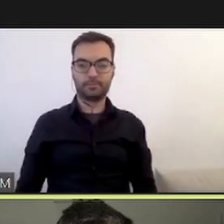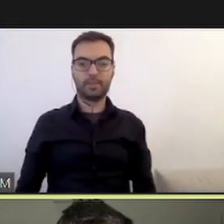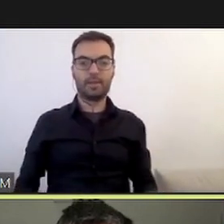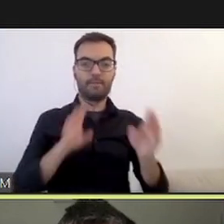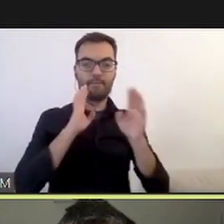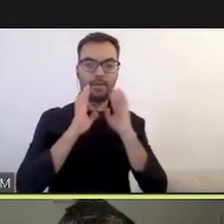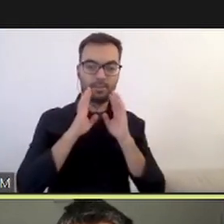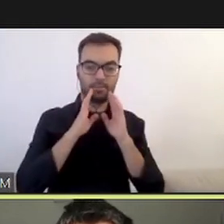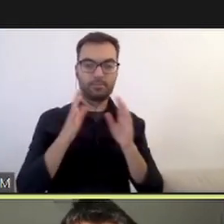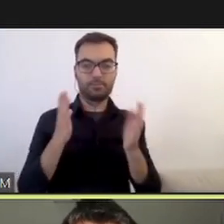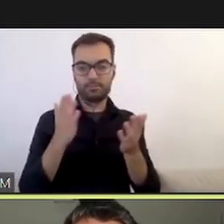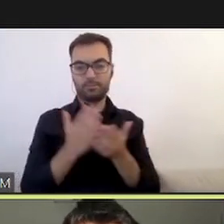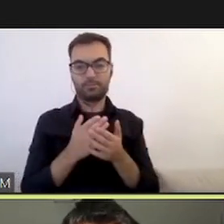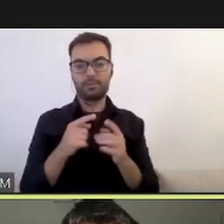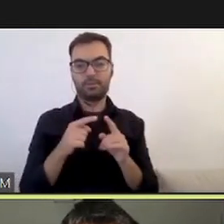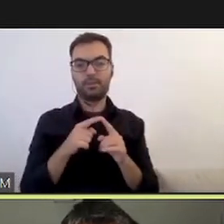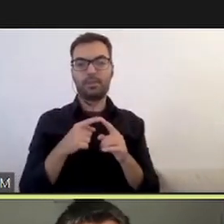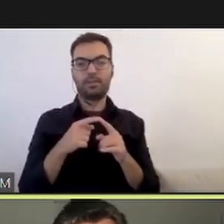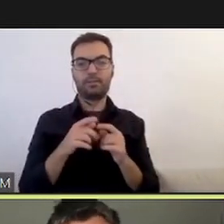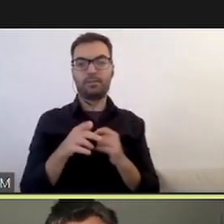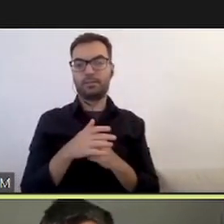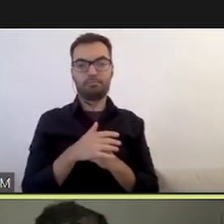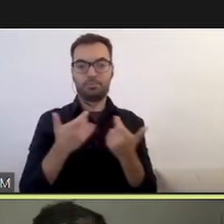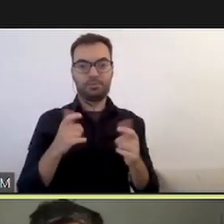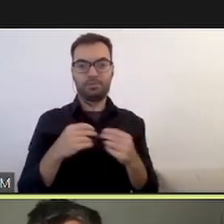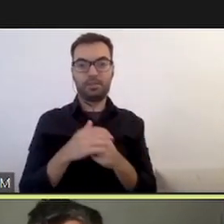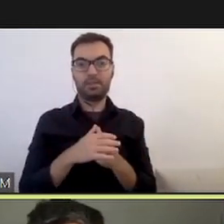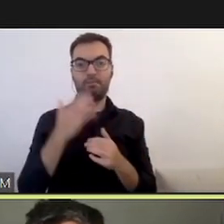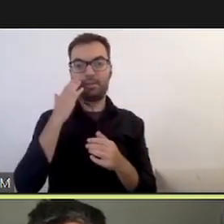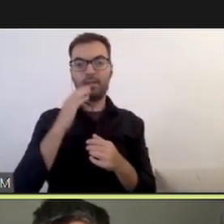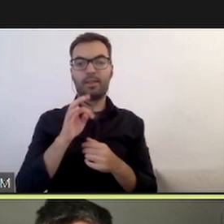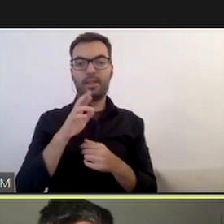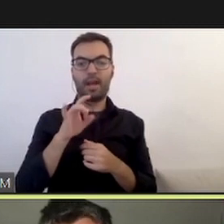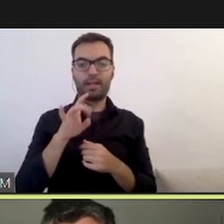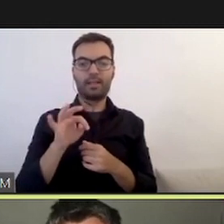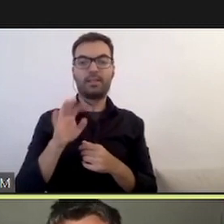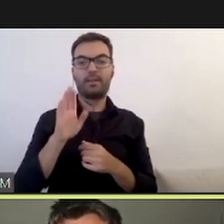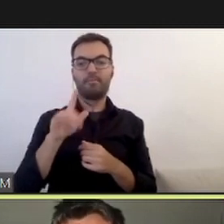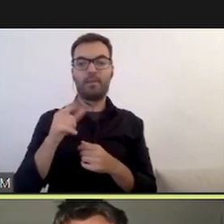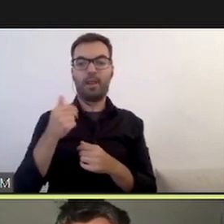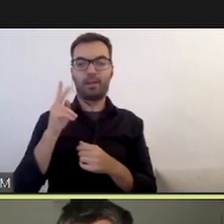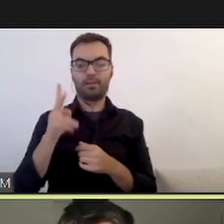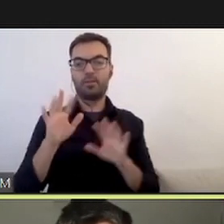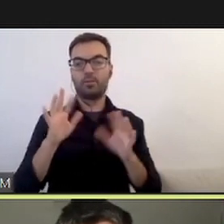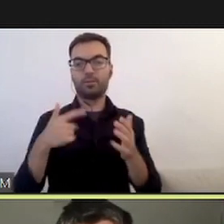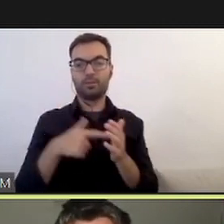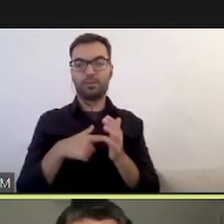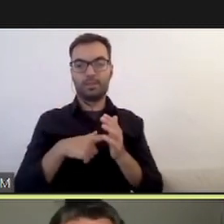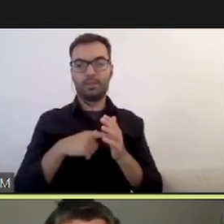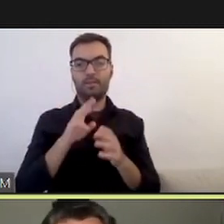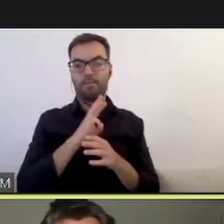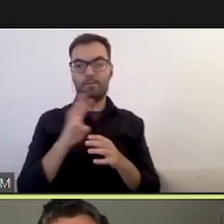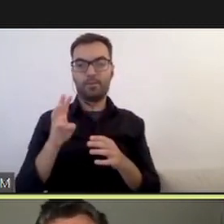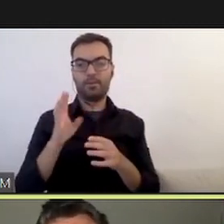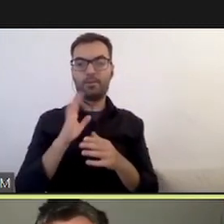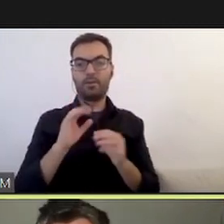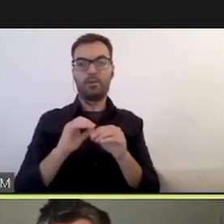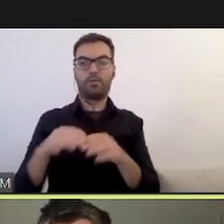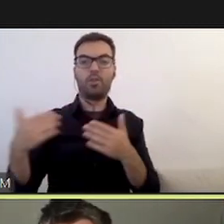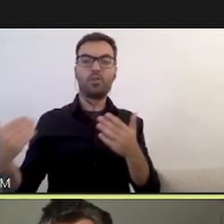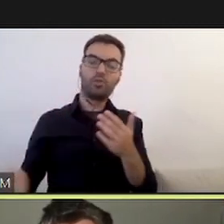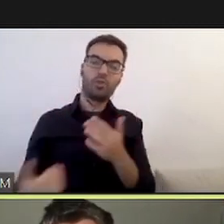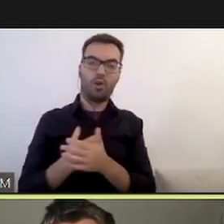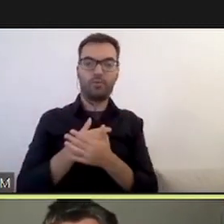Facebook, etc., and target blank. If you know what is a target blank means, it means that this page will be open in the new